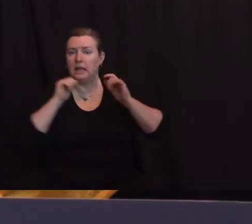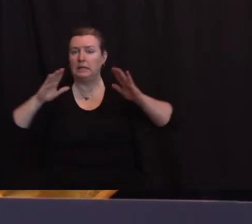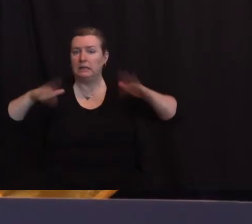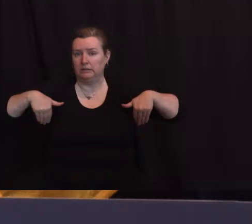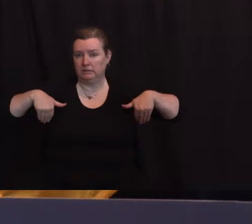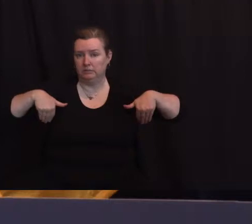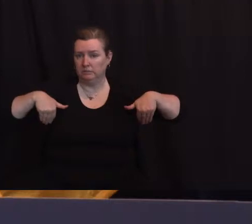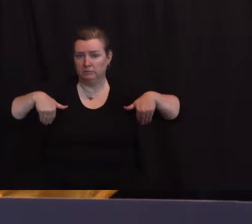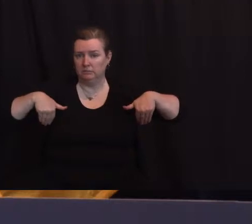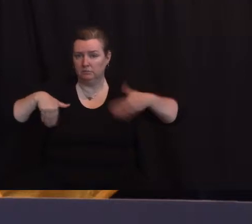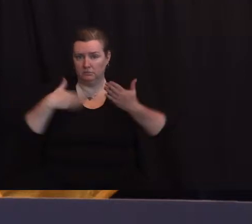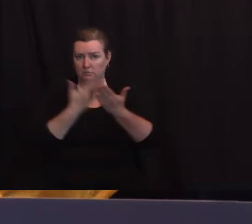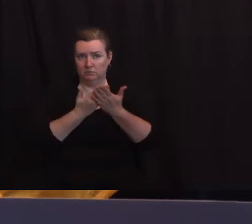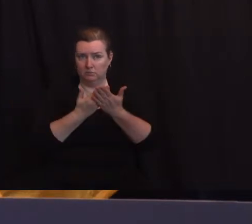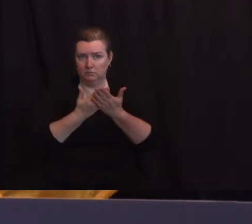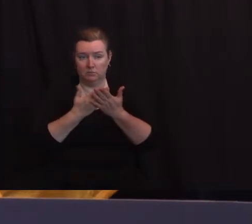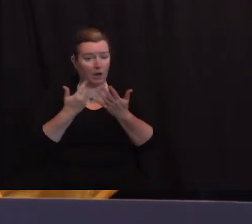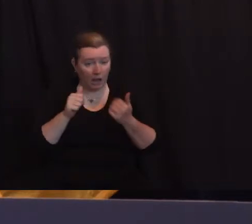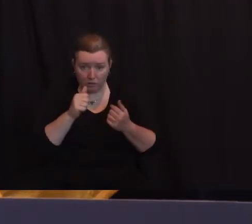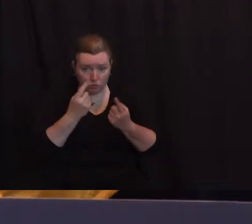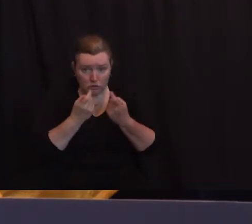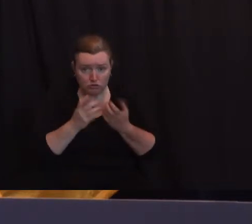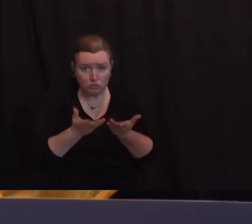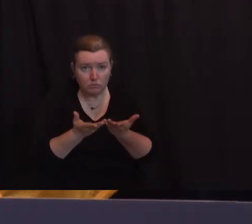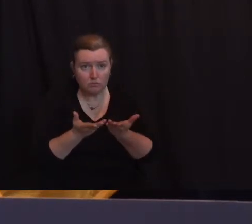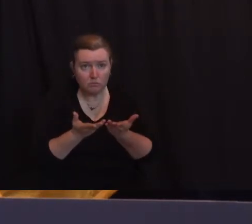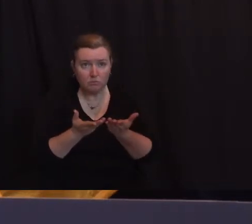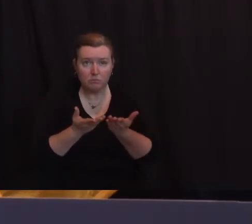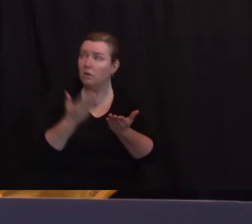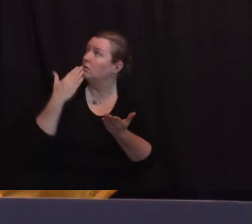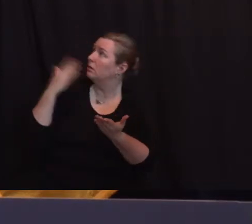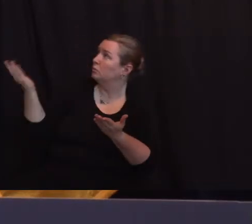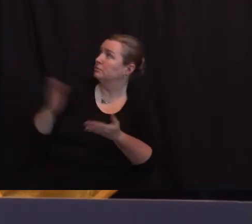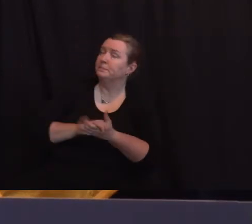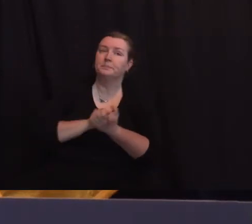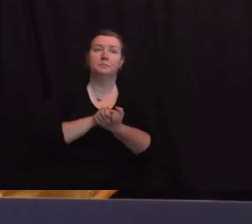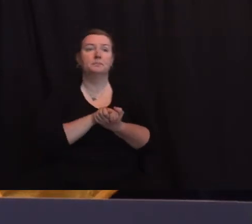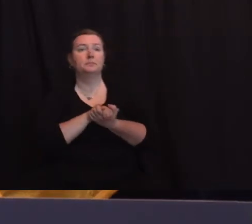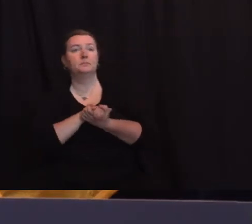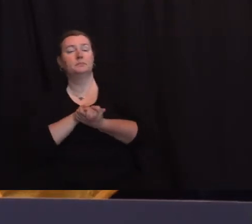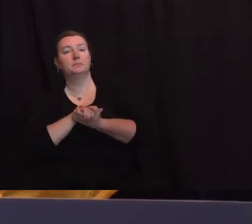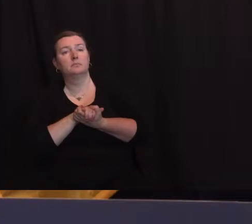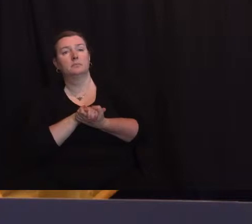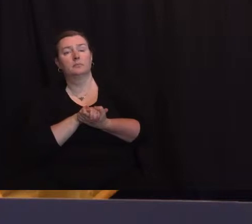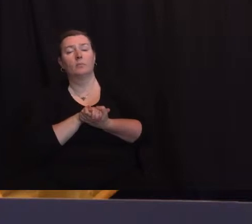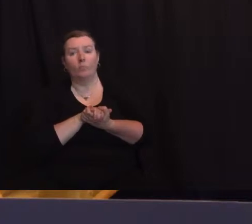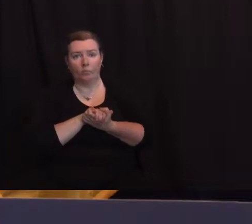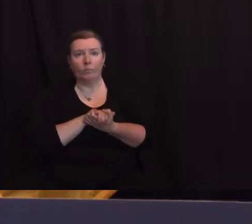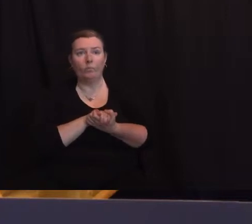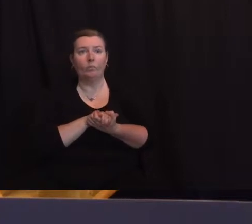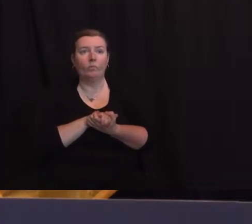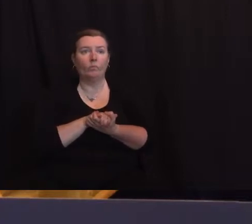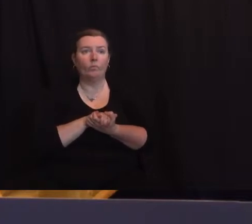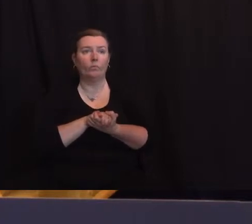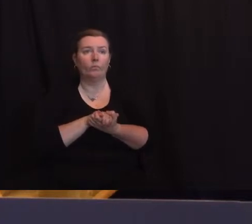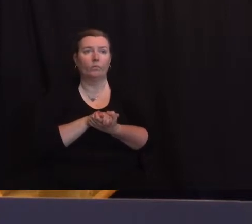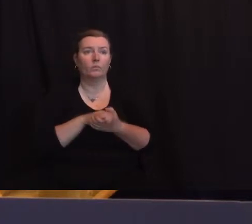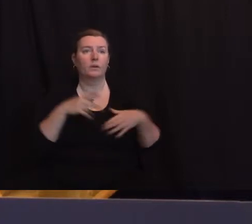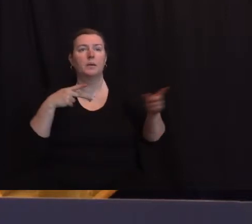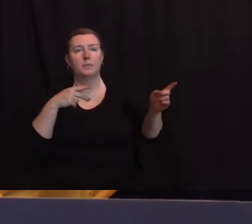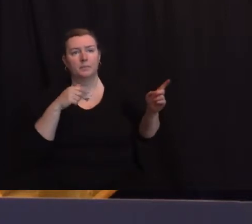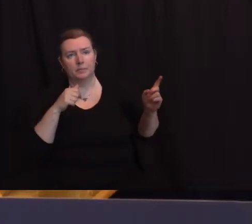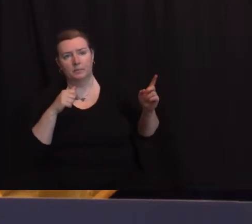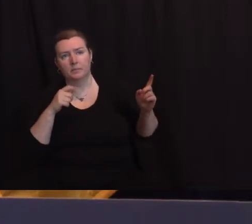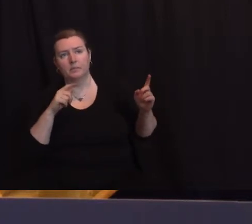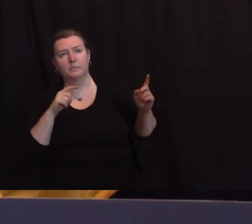Was that the end of your questions, or? Okay. Yeah, that's it. Thanks. I will let Parham will take the immunity question in a second,